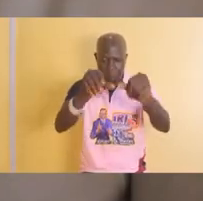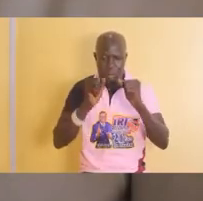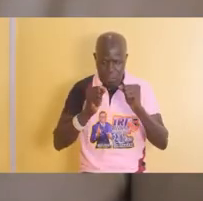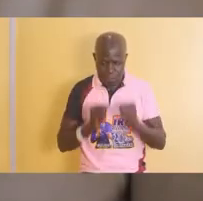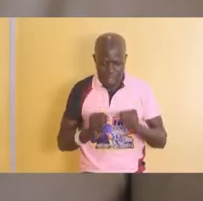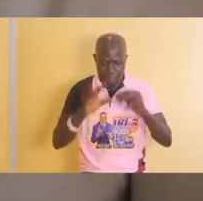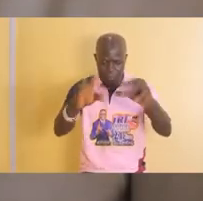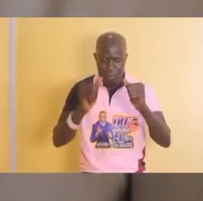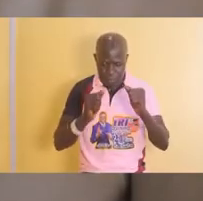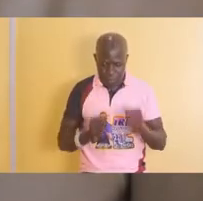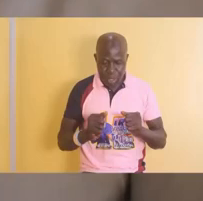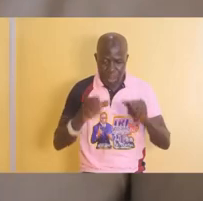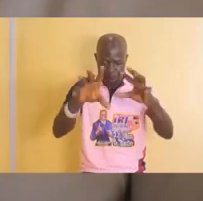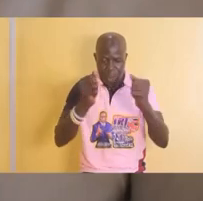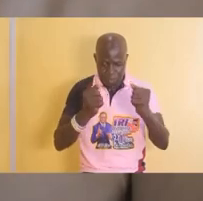Gbagba.